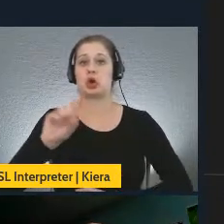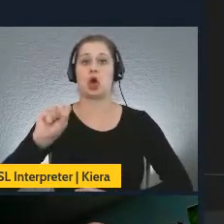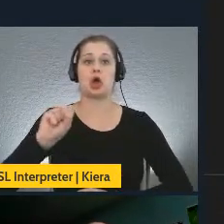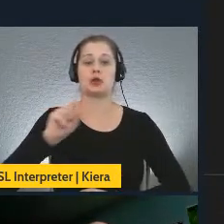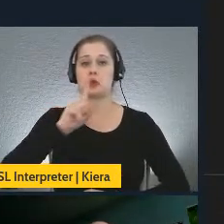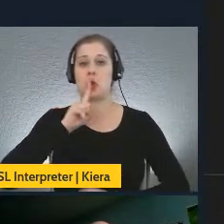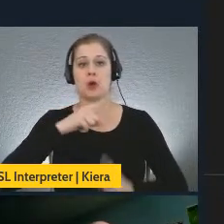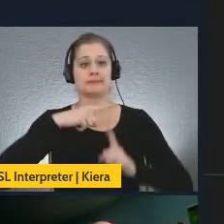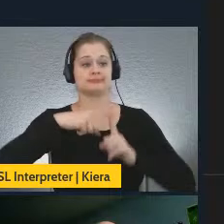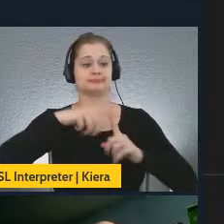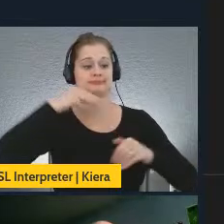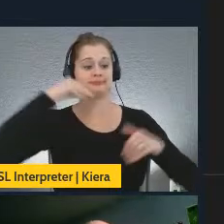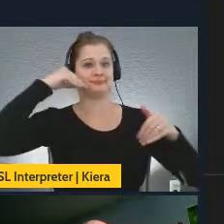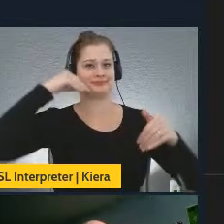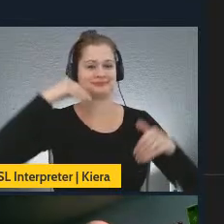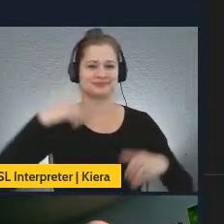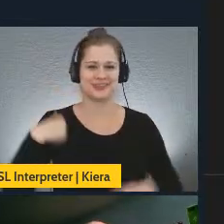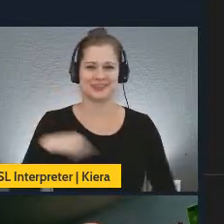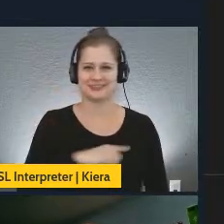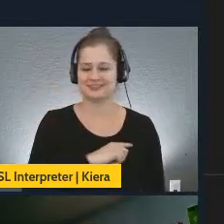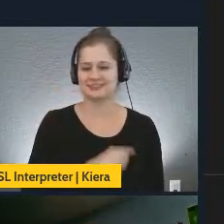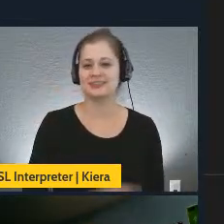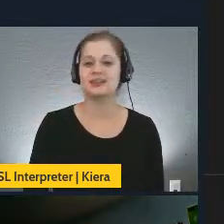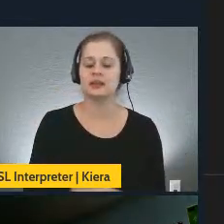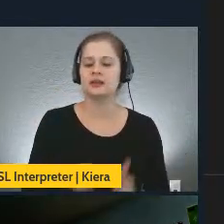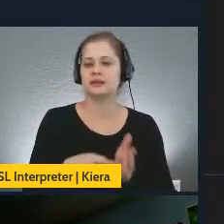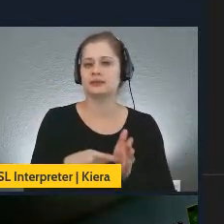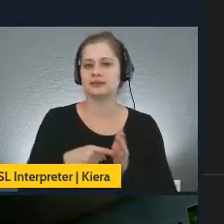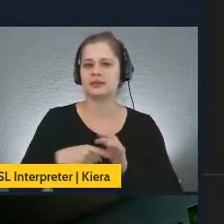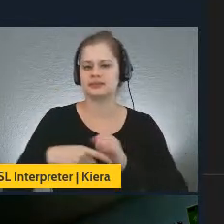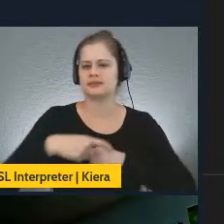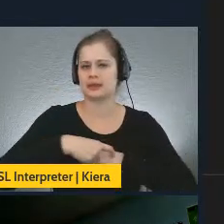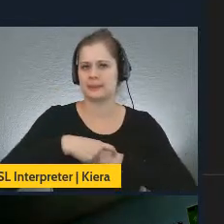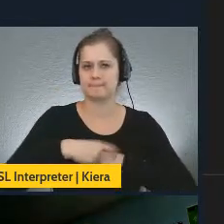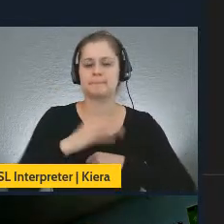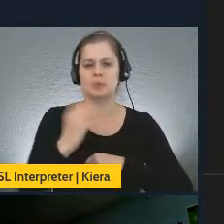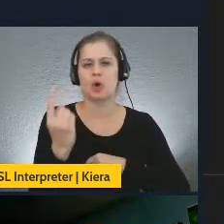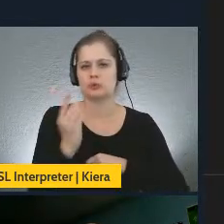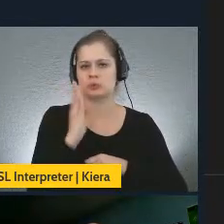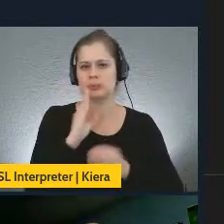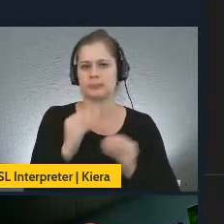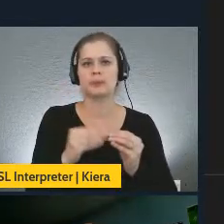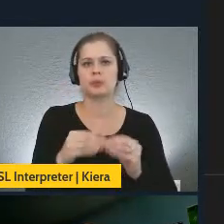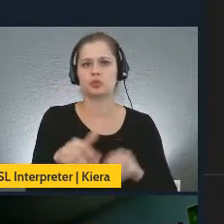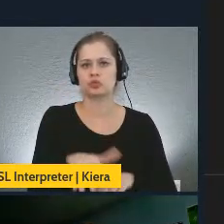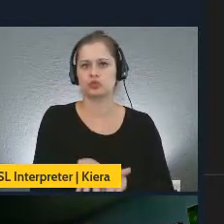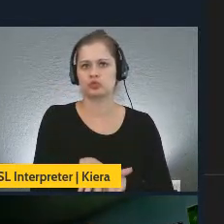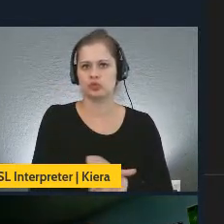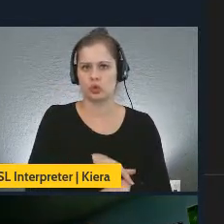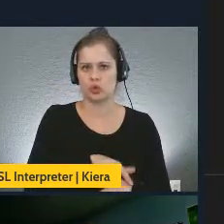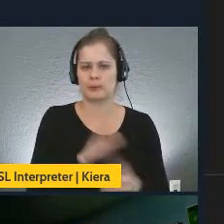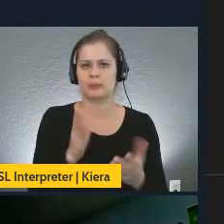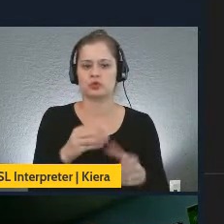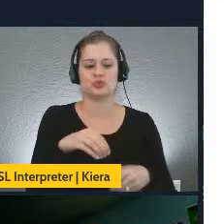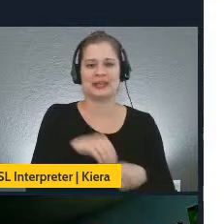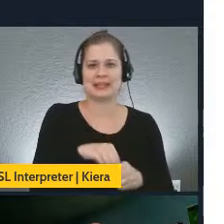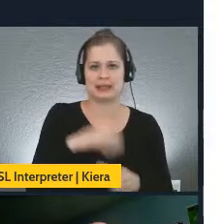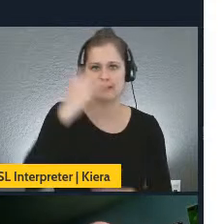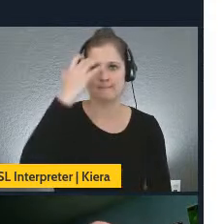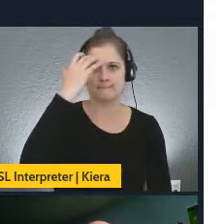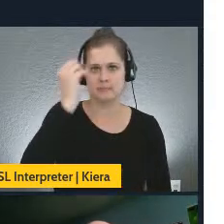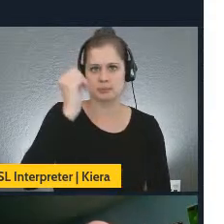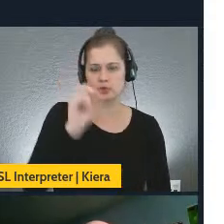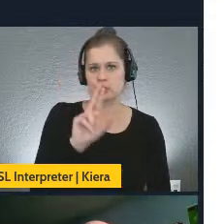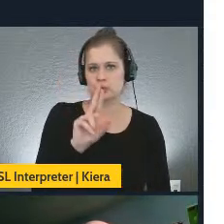Now this does take a little while. It's always going to be slower than a in-memory unit test,